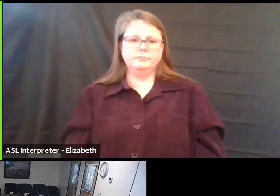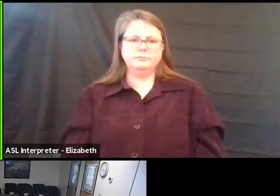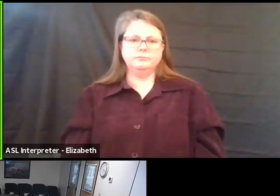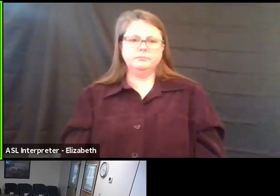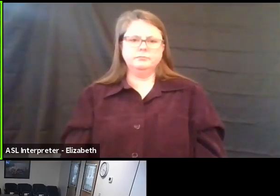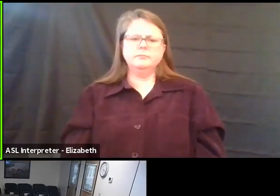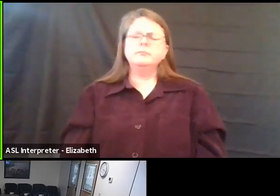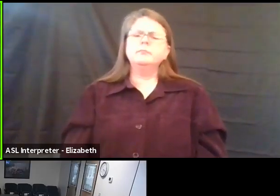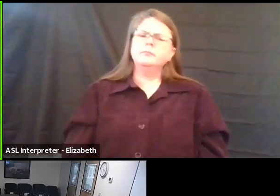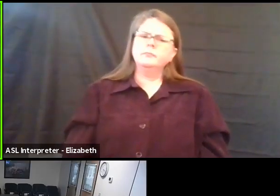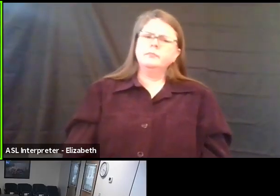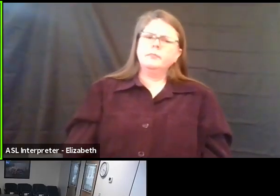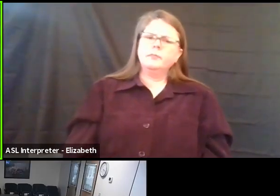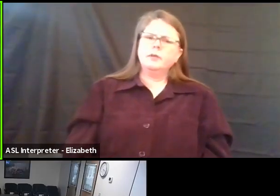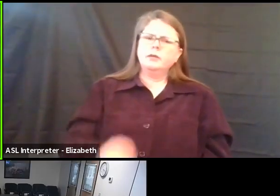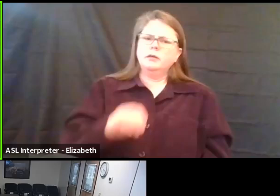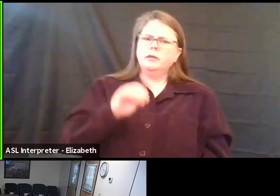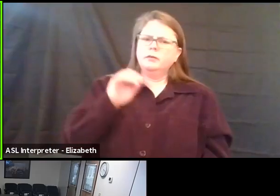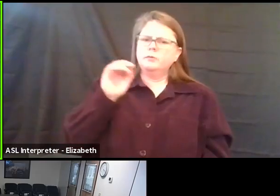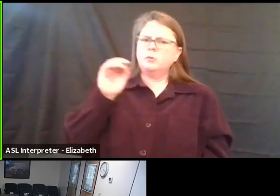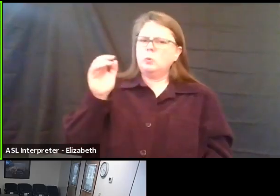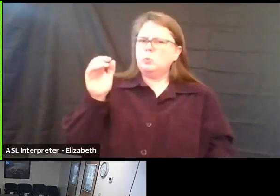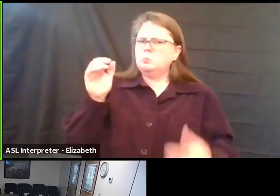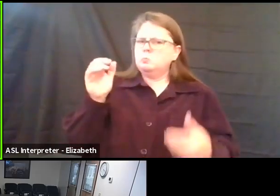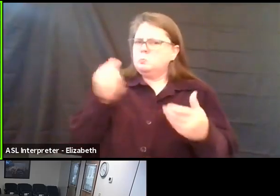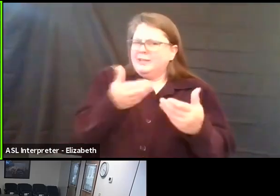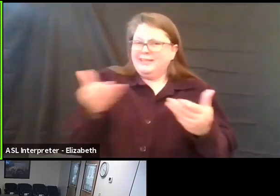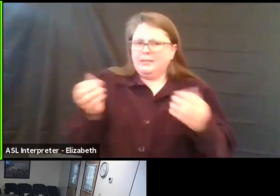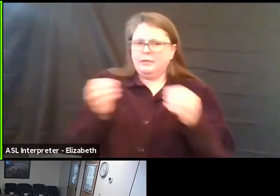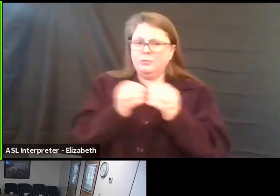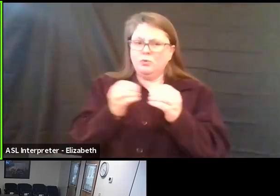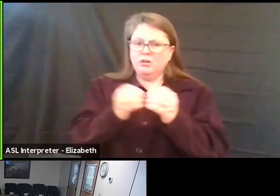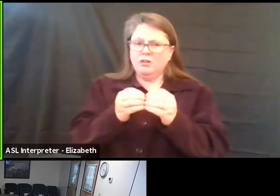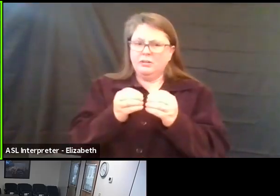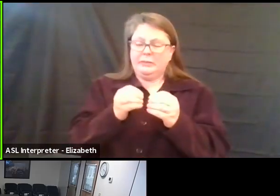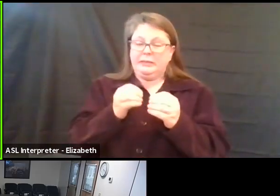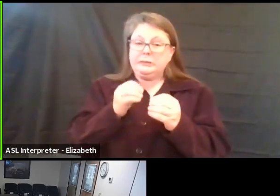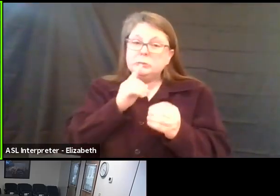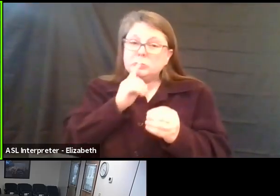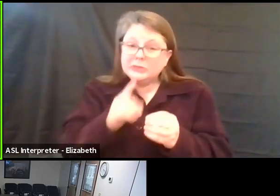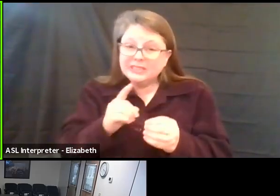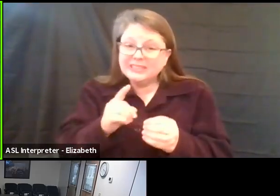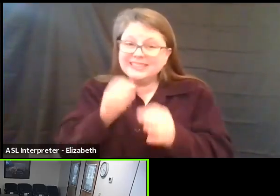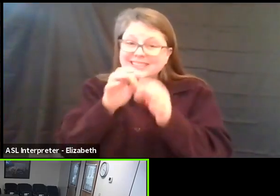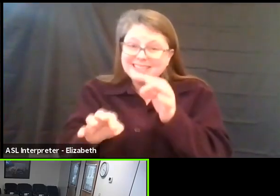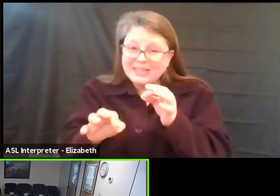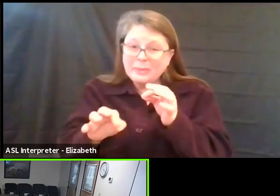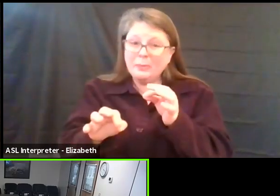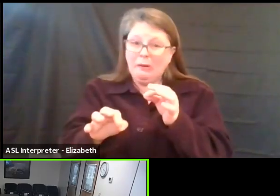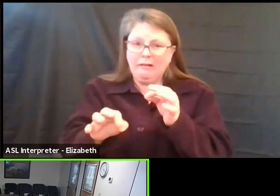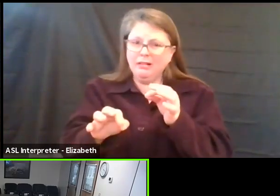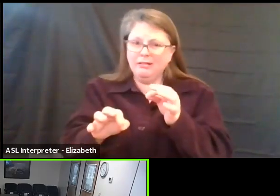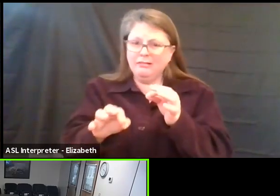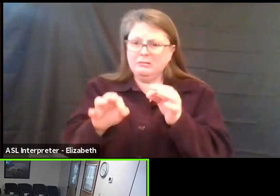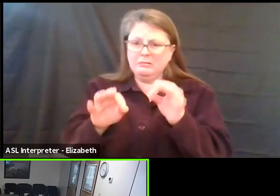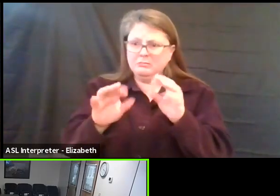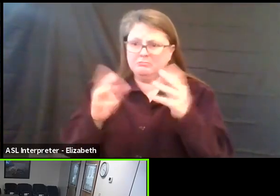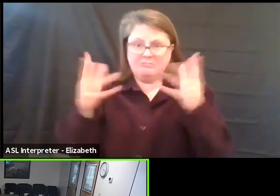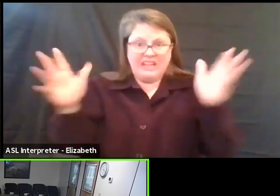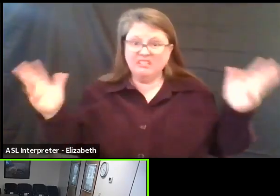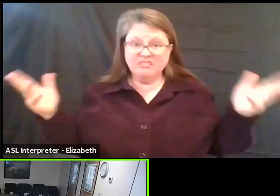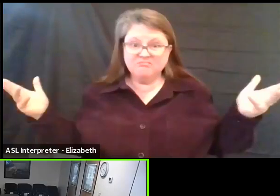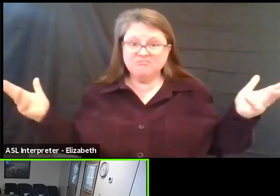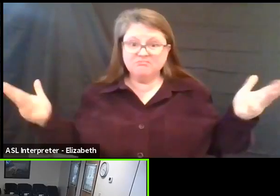And is there anything else? Is it that simple, or is there anything else that people should know? No, it really is that simple.